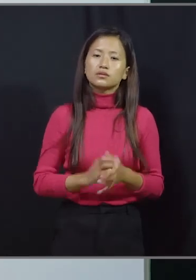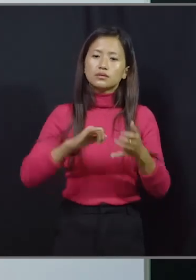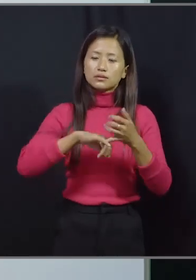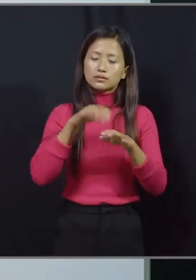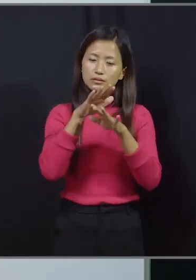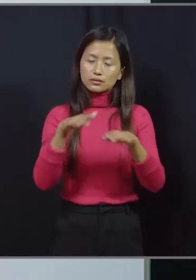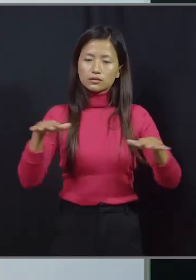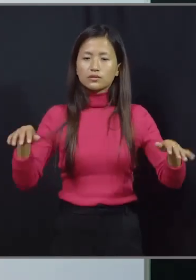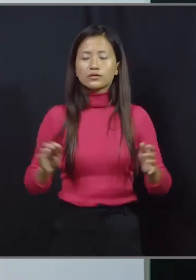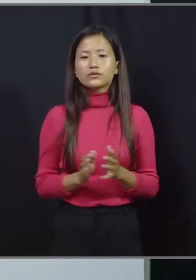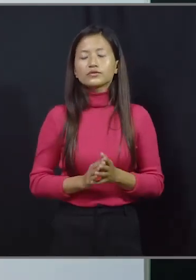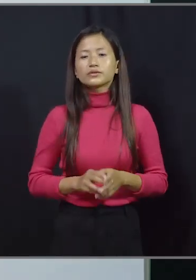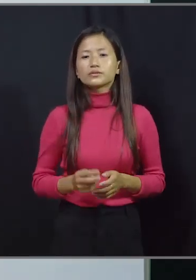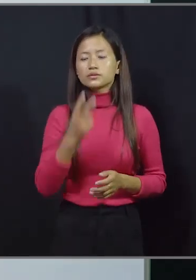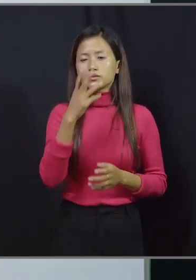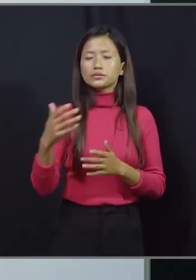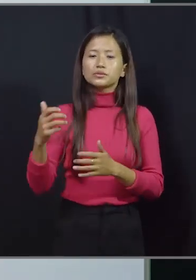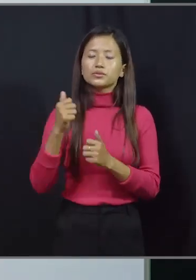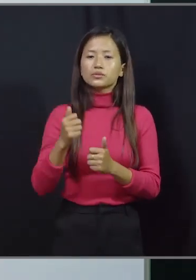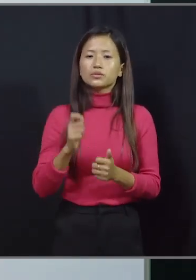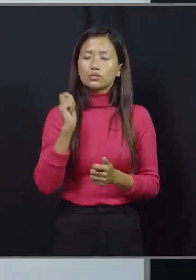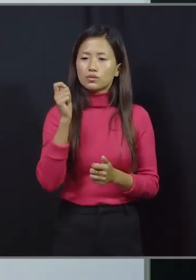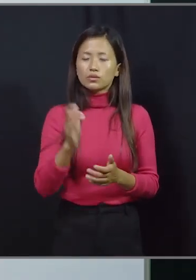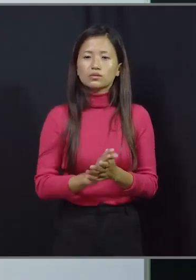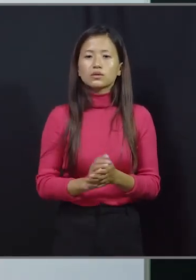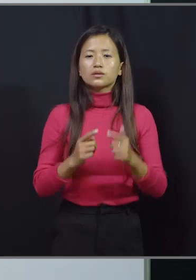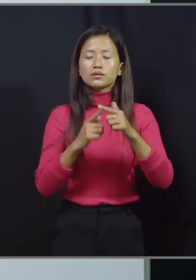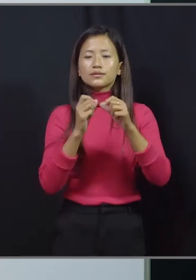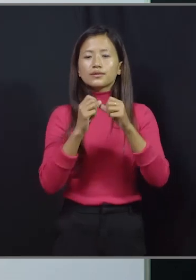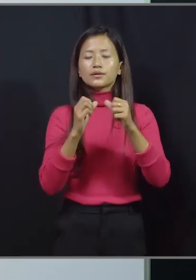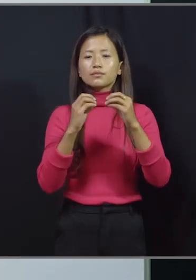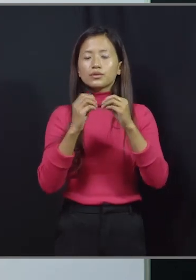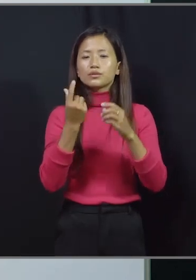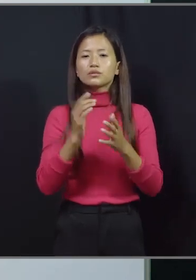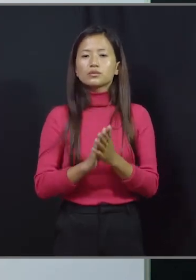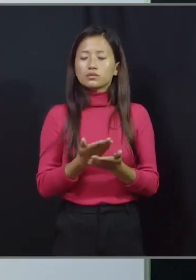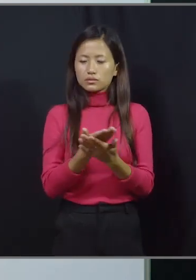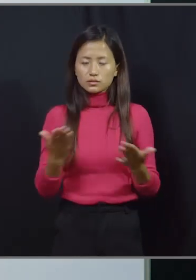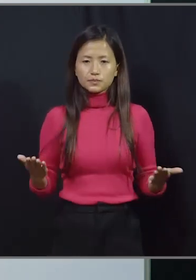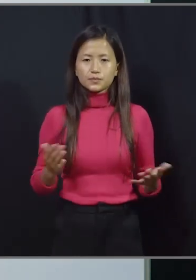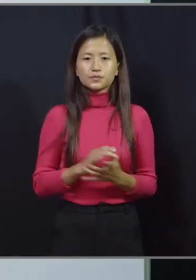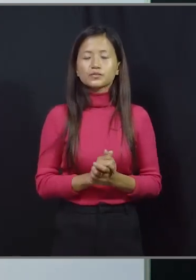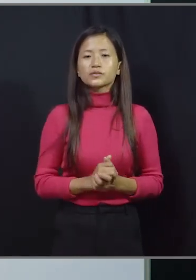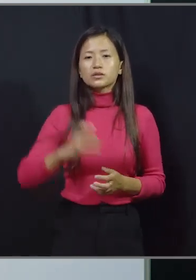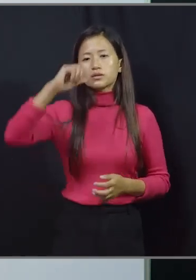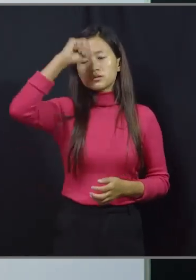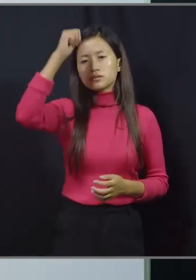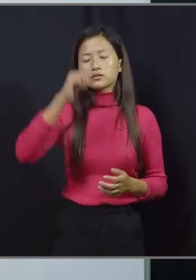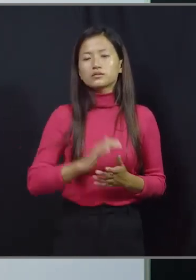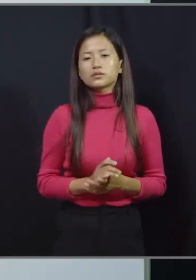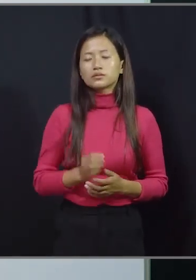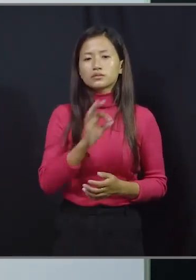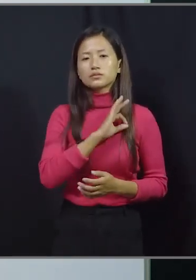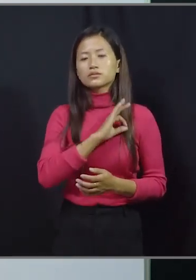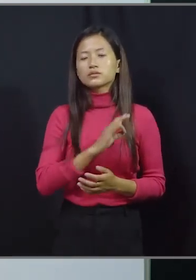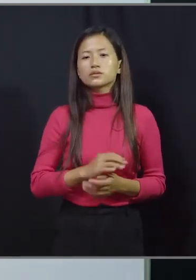of India and doing duty abroad, it was a taboo to them. And that's why the Indian soldiers, they do not